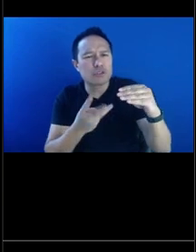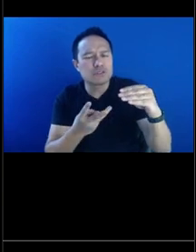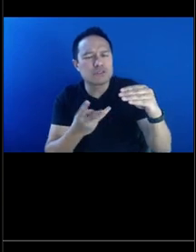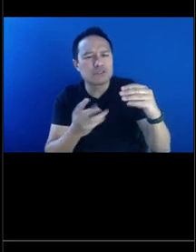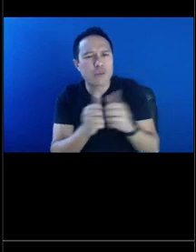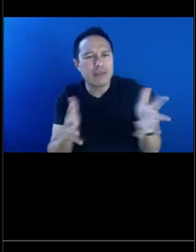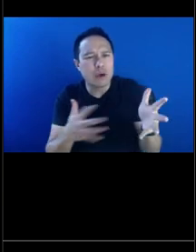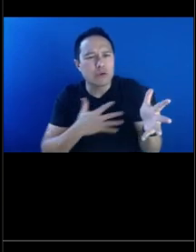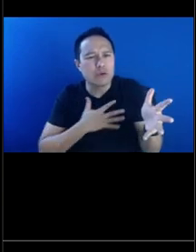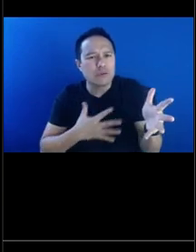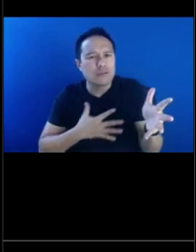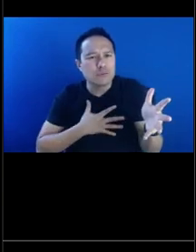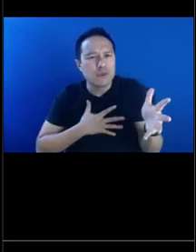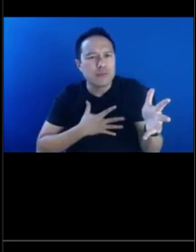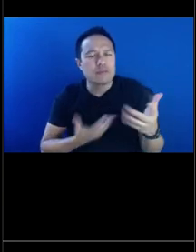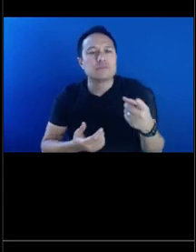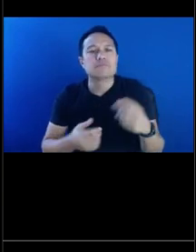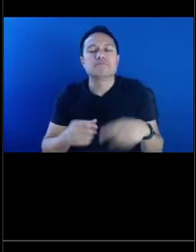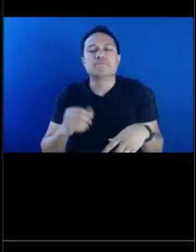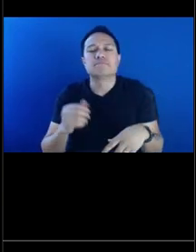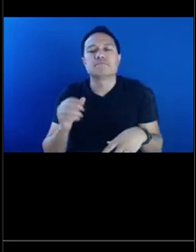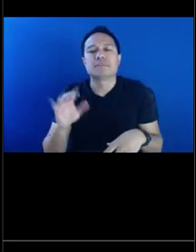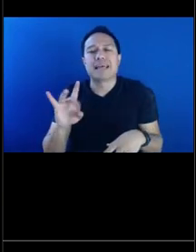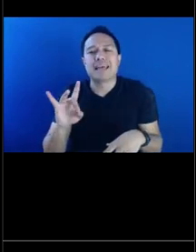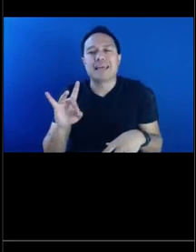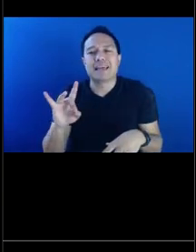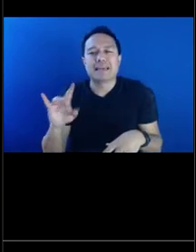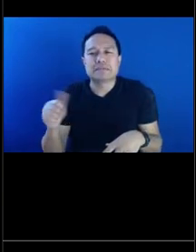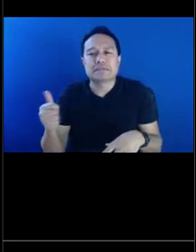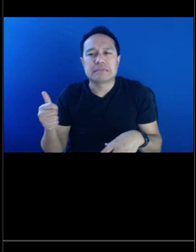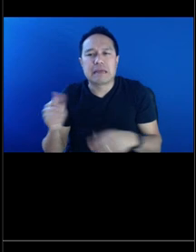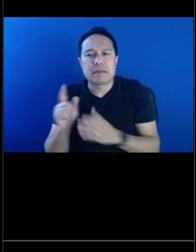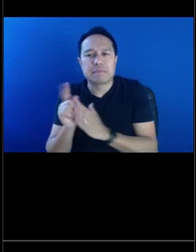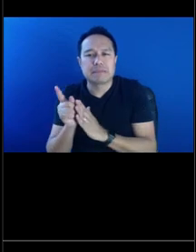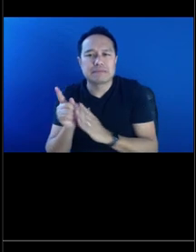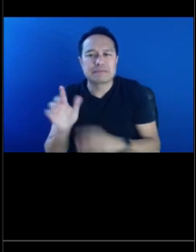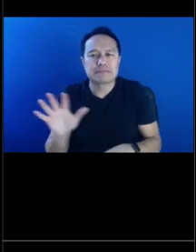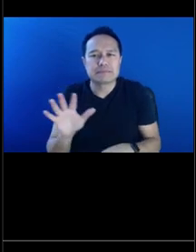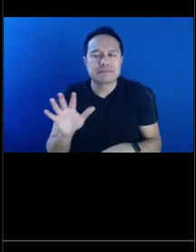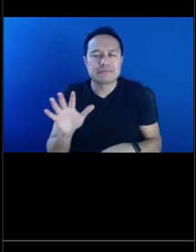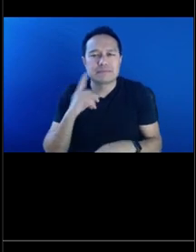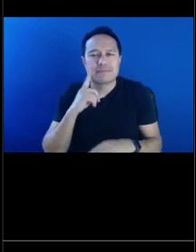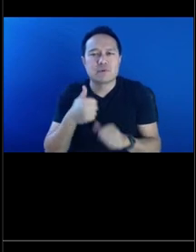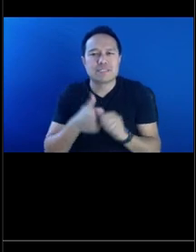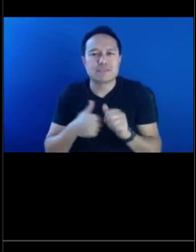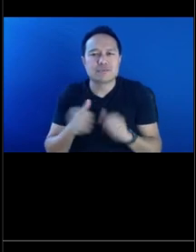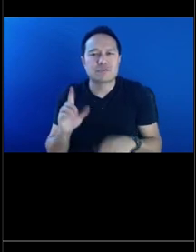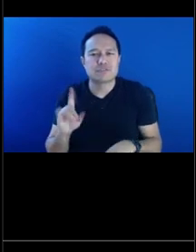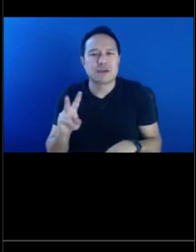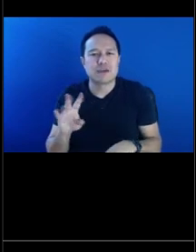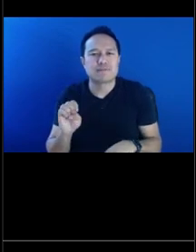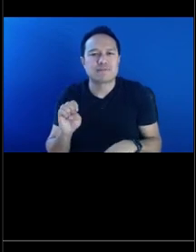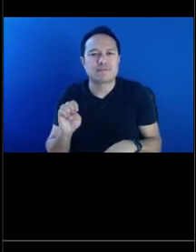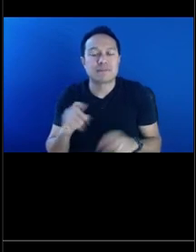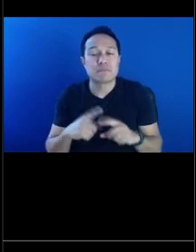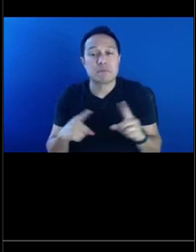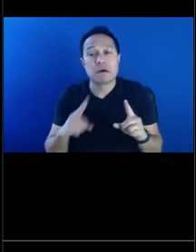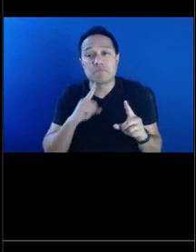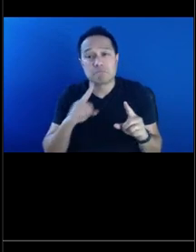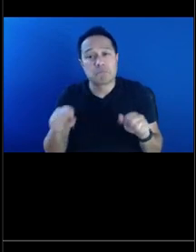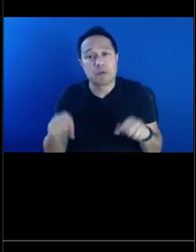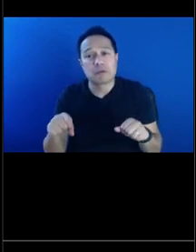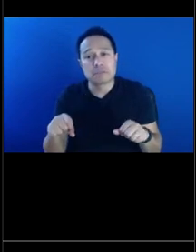is around like 8 to 10 minutes for a dive, but they can hold their breath maybe